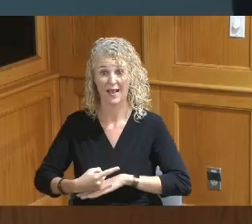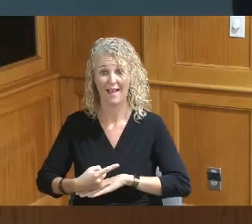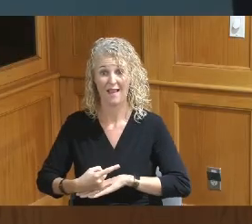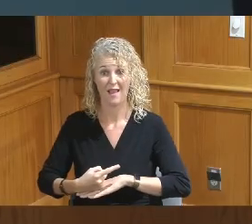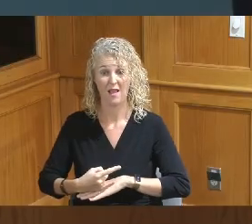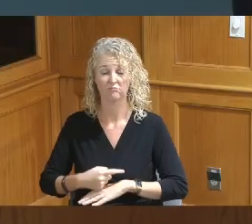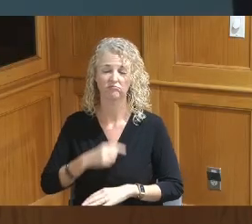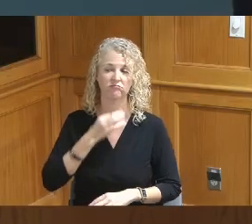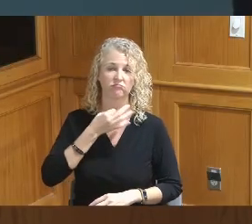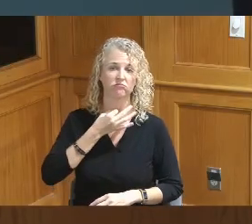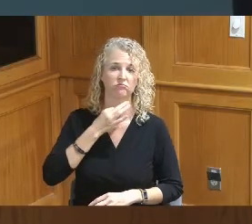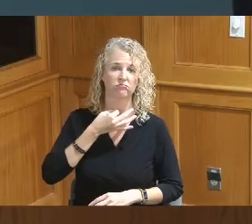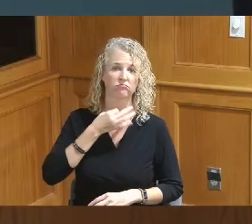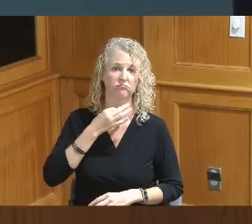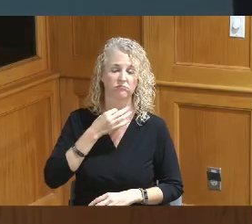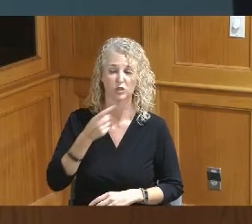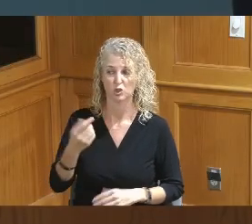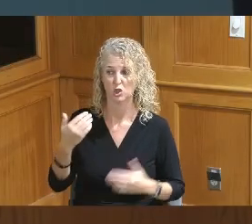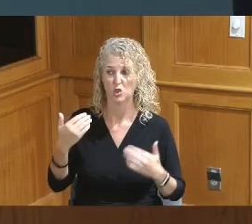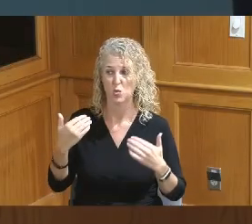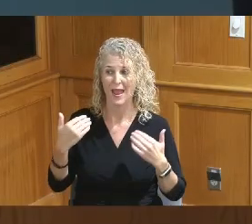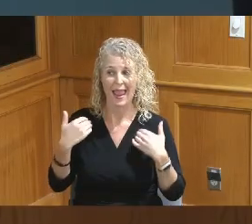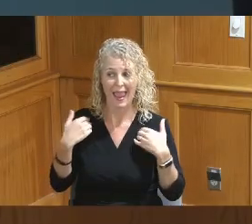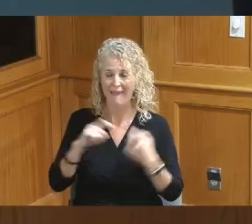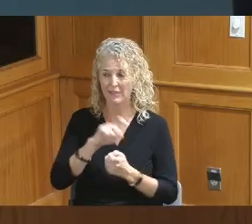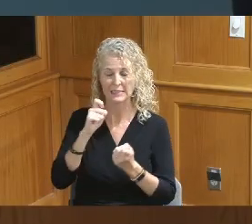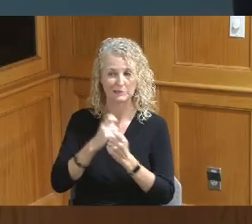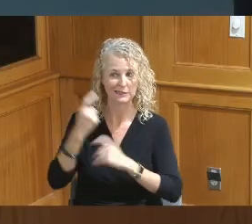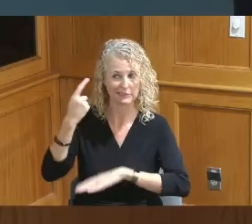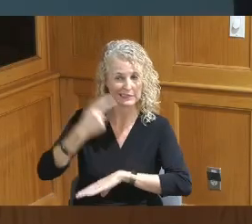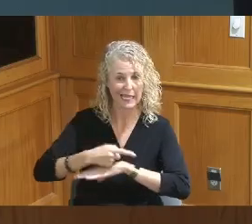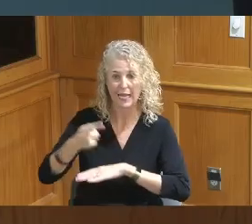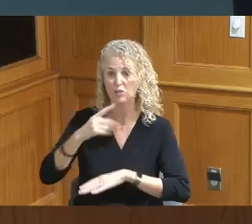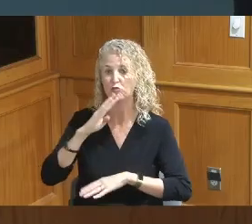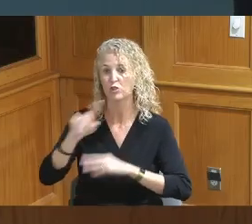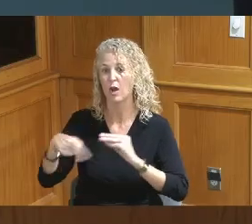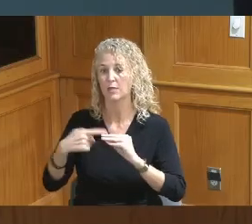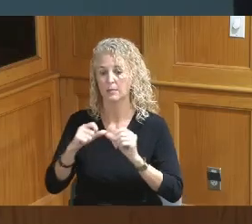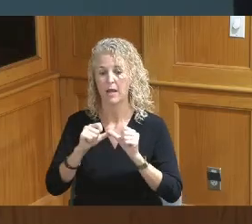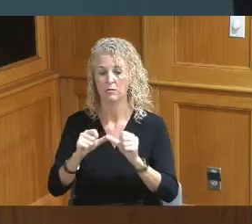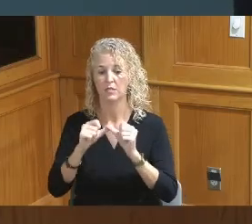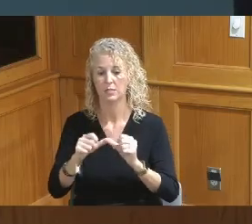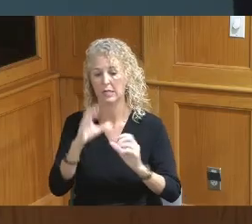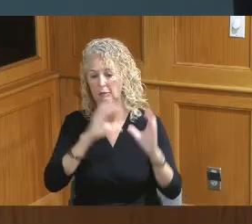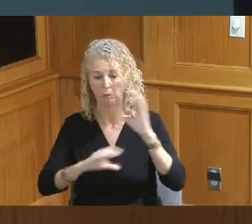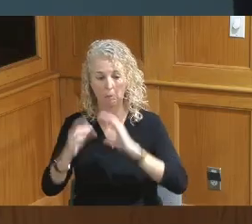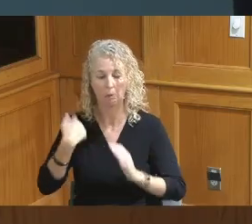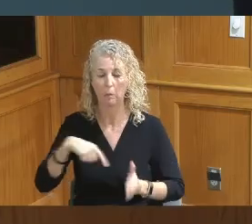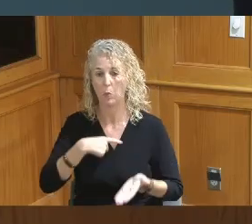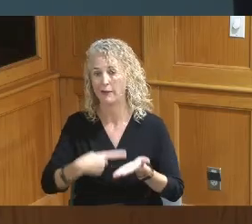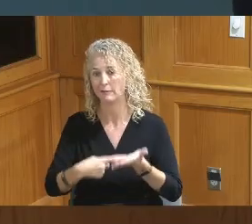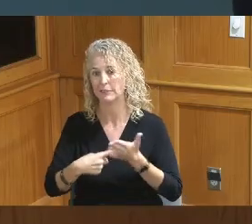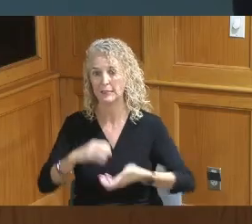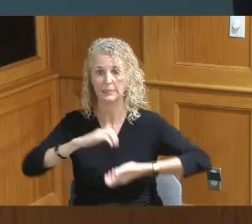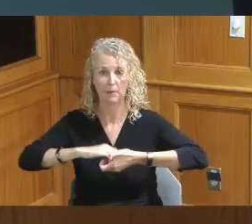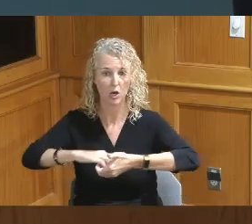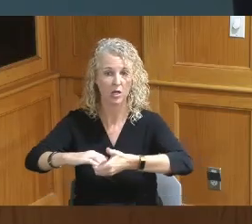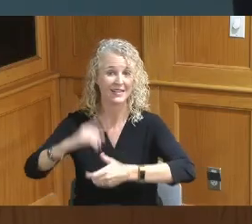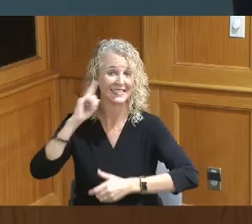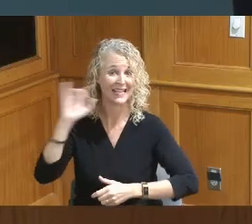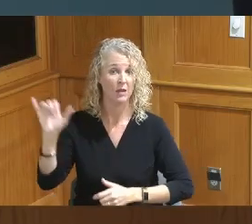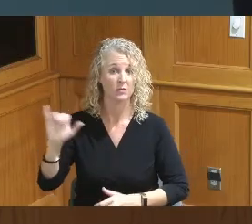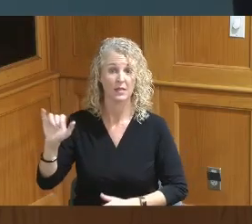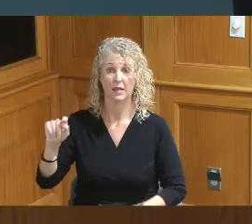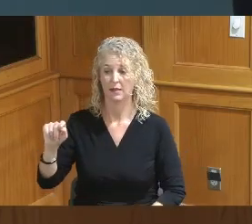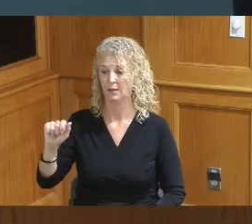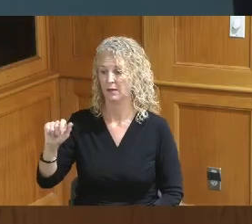what is kind of the drop dead date? I mean, you've talked about continuing to pursue this. We've talked about these partnerships. It sounds like